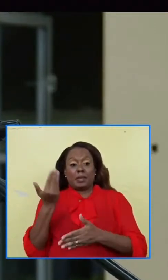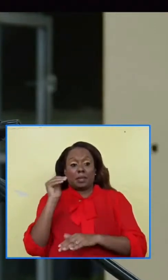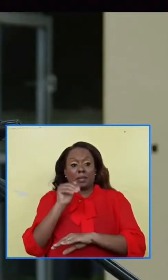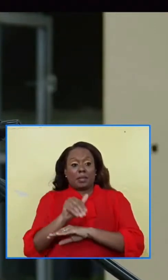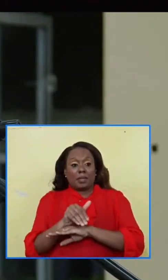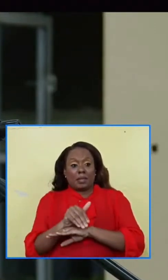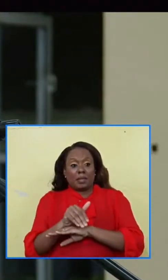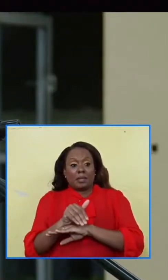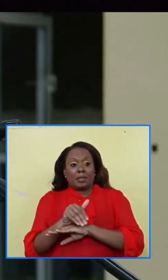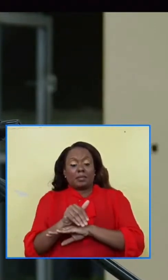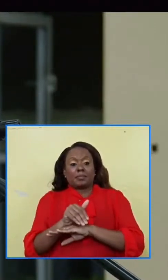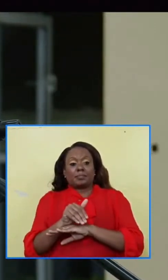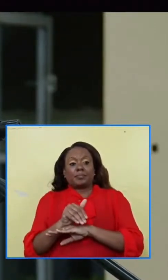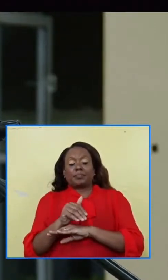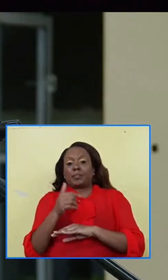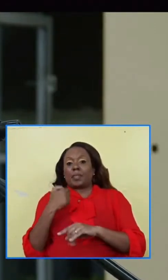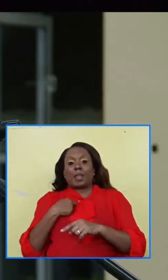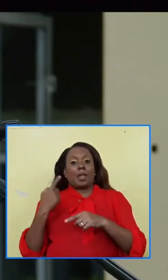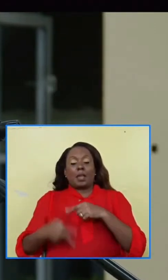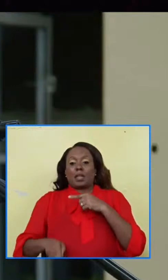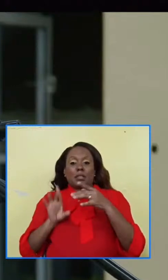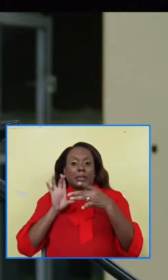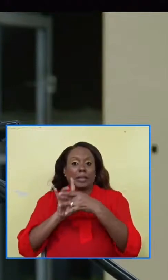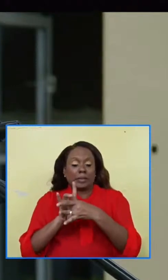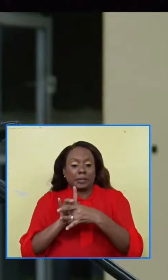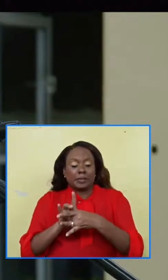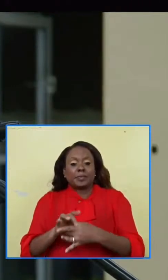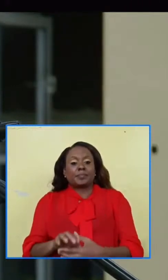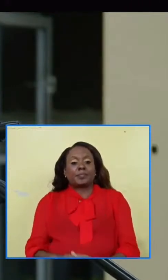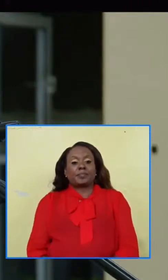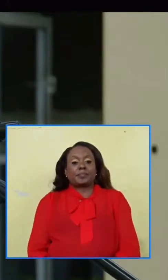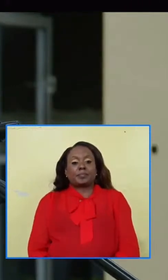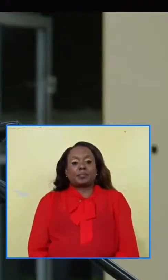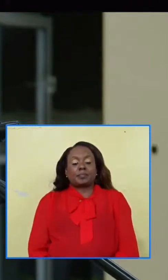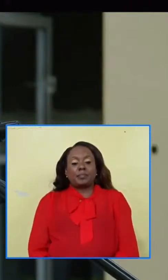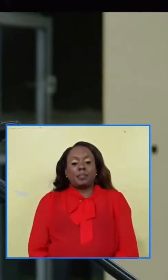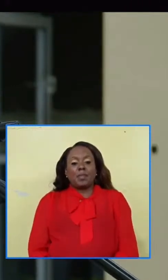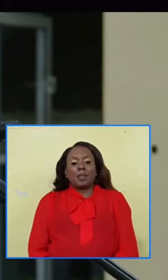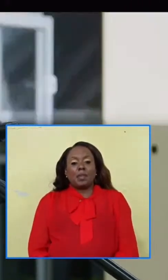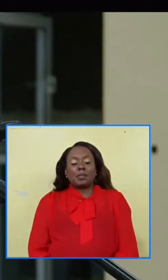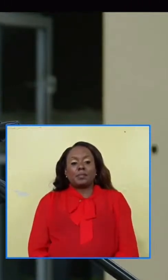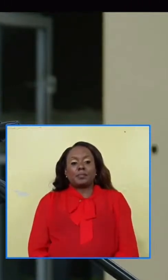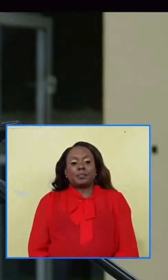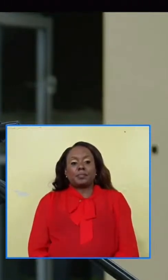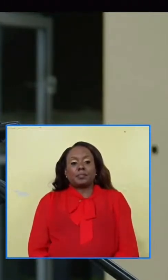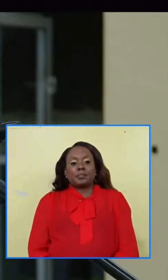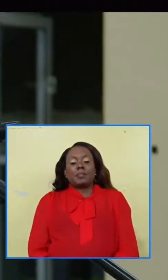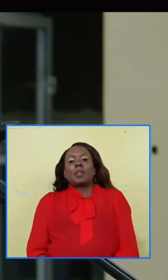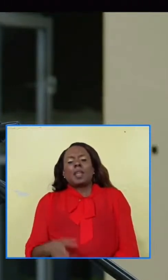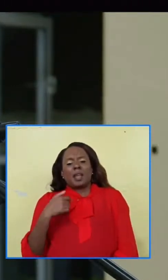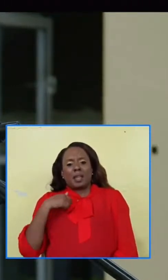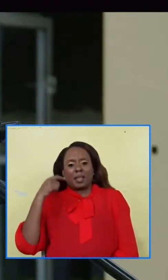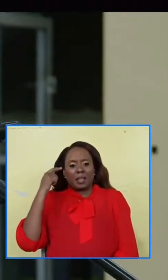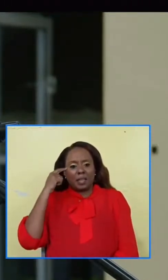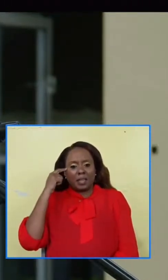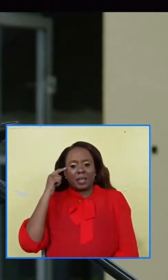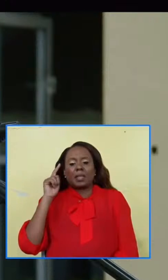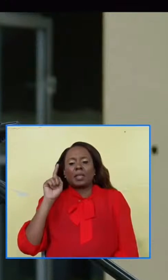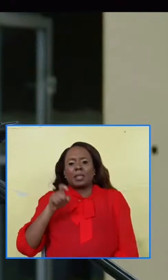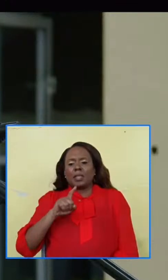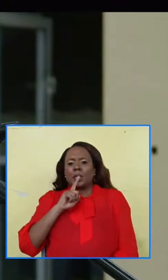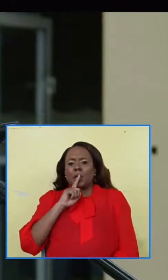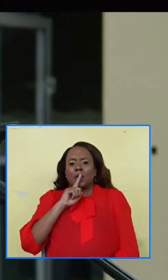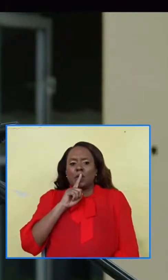night, and I was not able to get onto it. Mm-hmm. So I think, now that you've mentioned it again, I think that is something